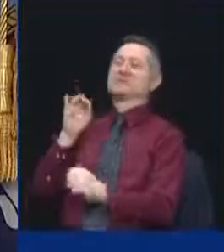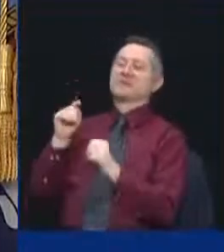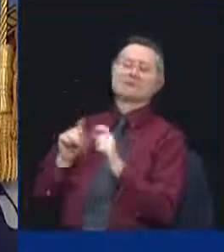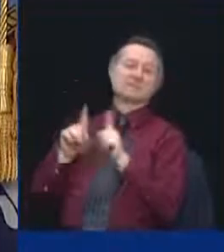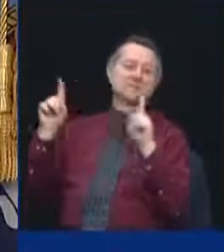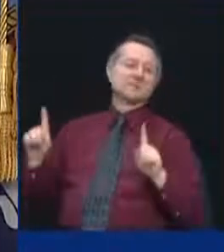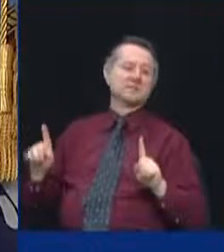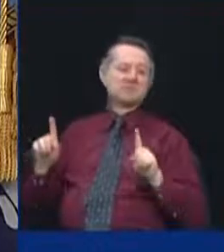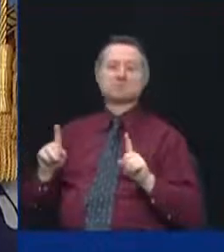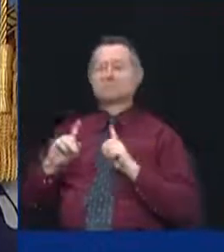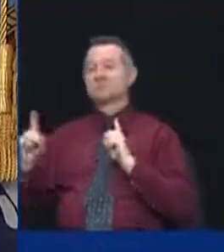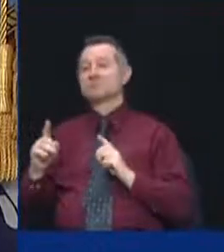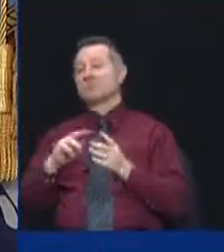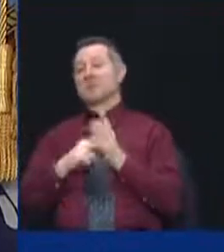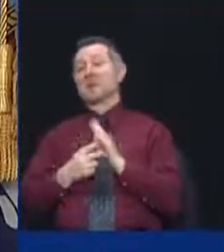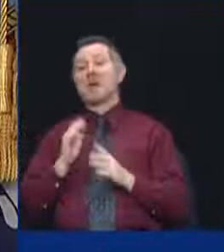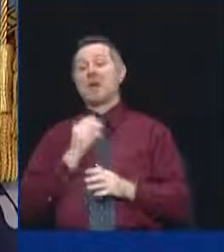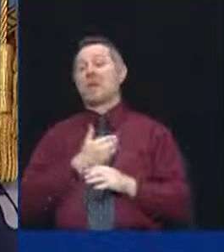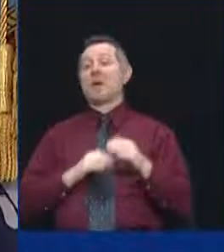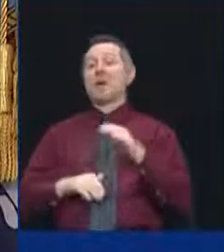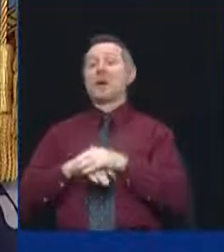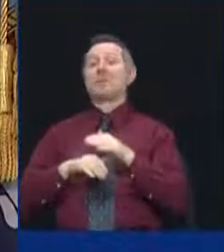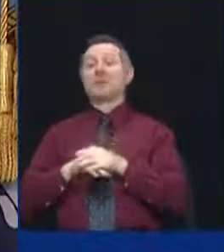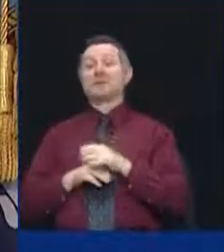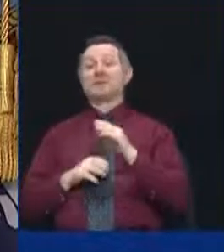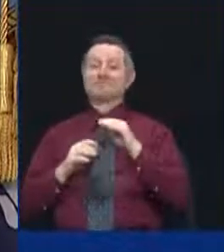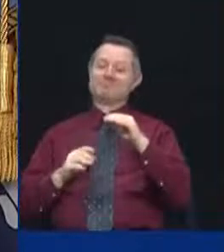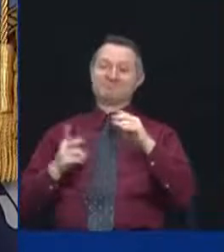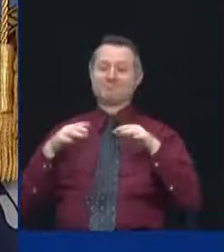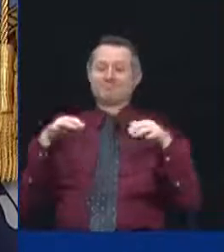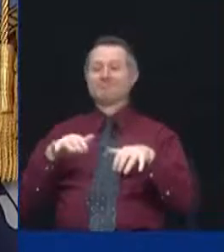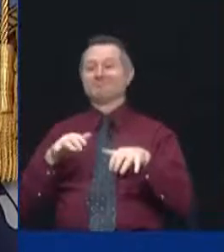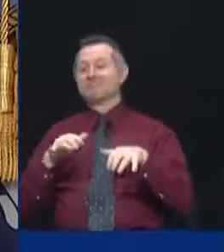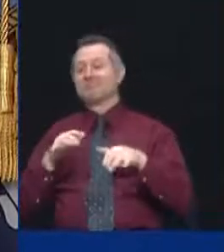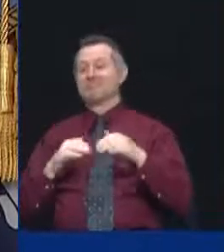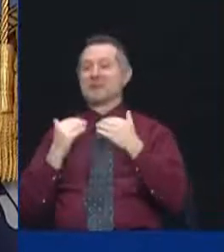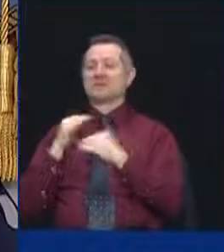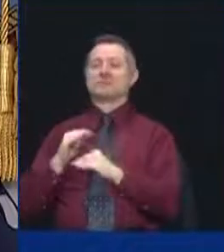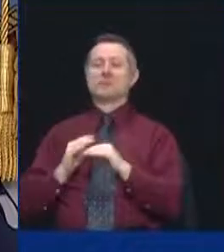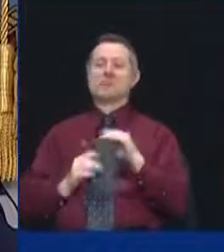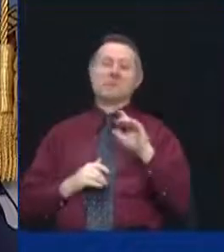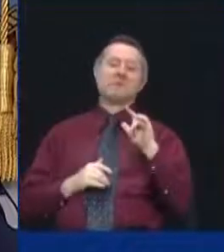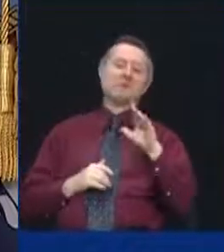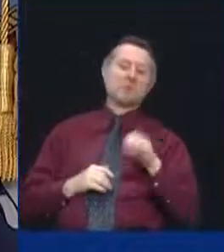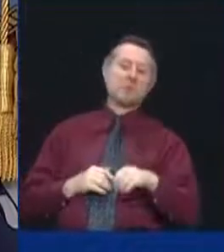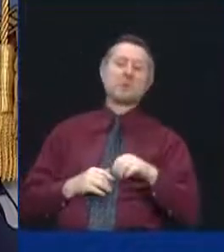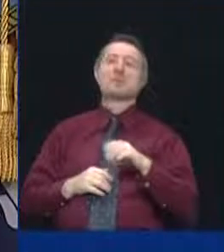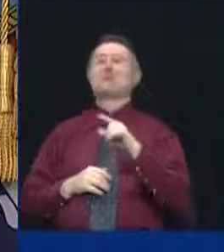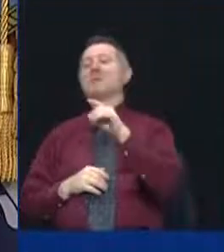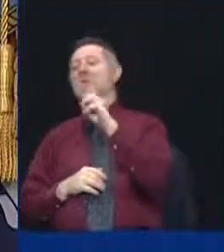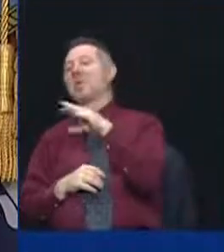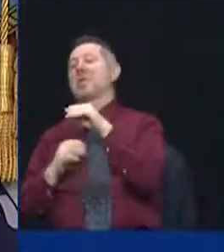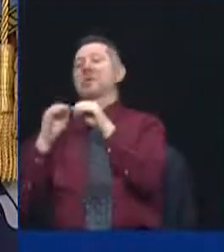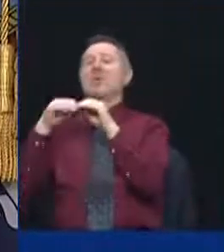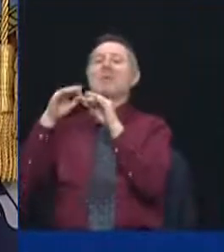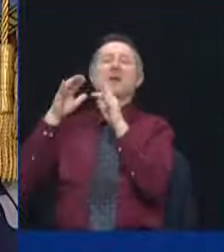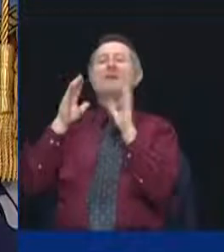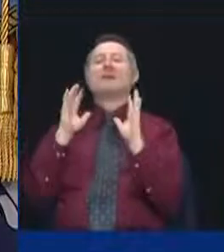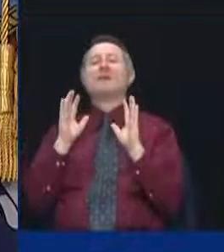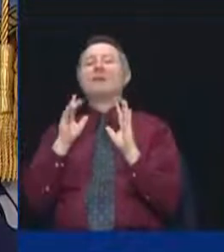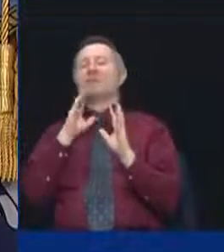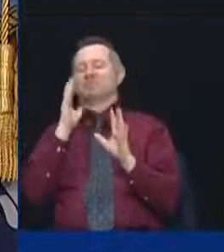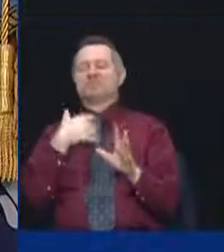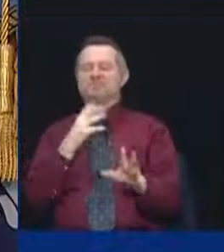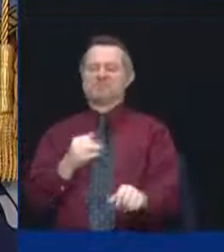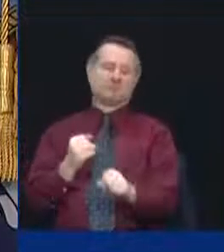capacity restrictions have been relaxed subject to the federal